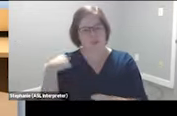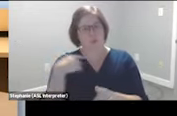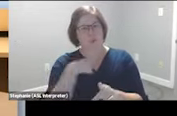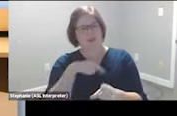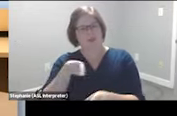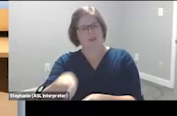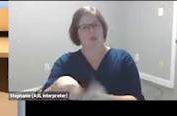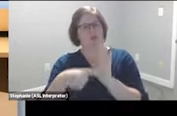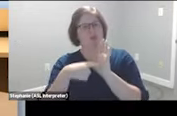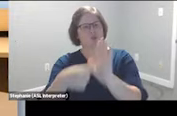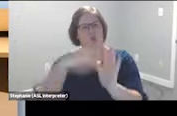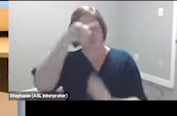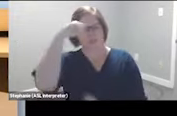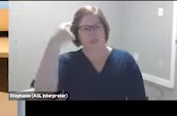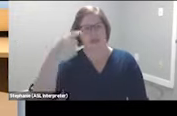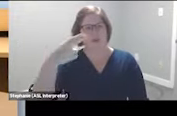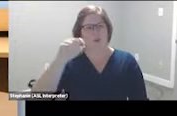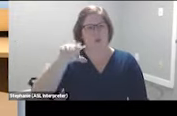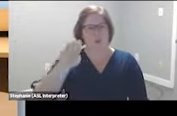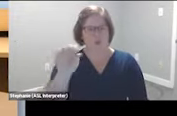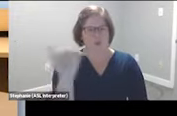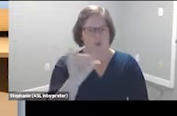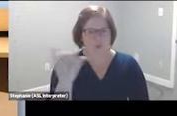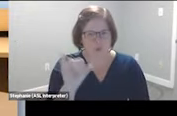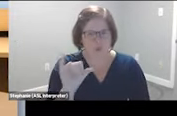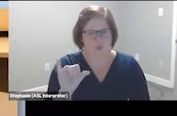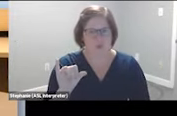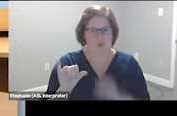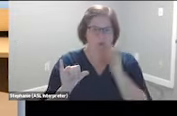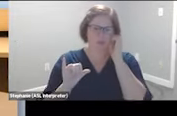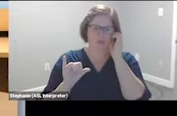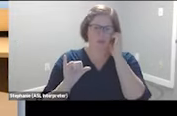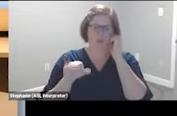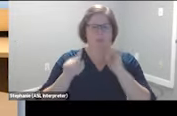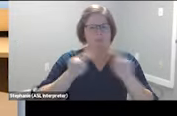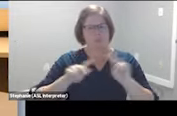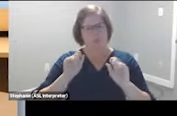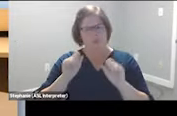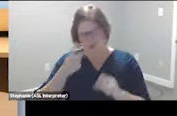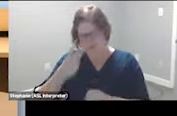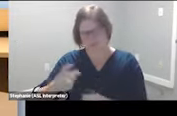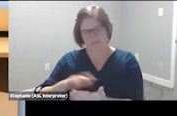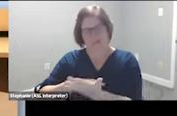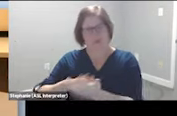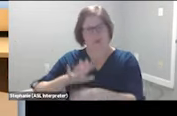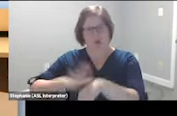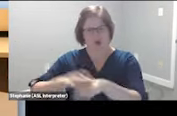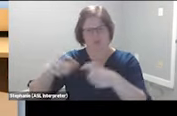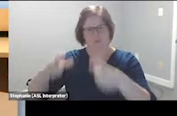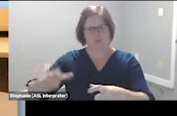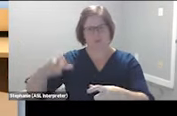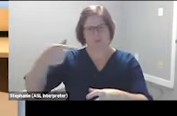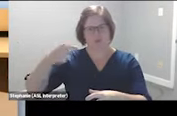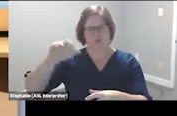and we were able to show that immediately. We were able to see that immediately rendered on the graffiti. And here I have a picture showing how